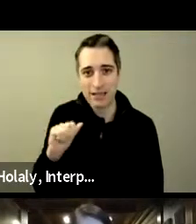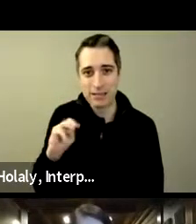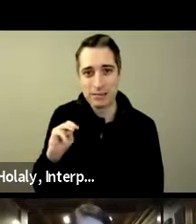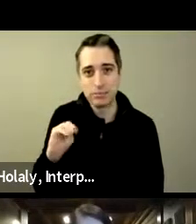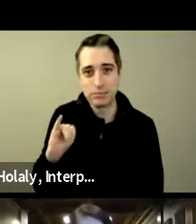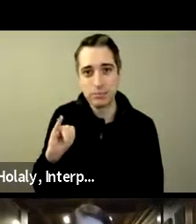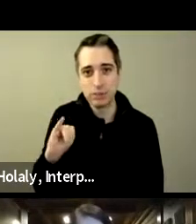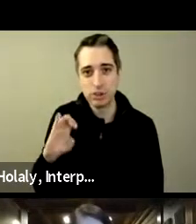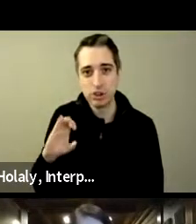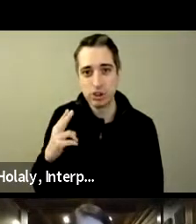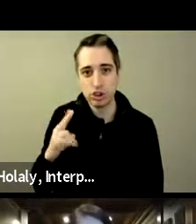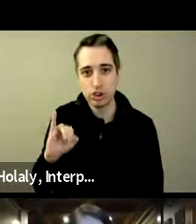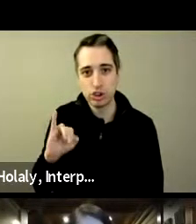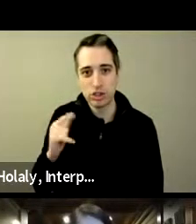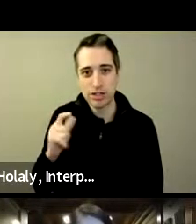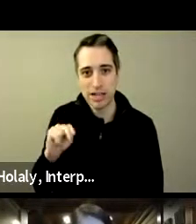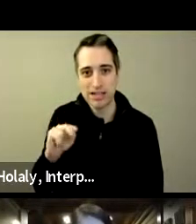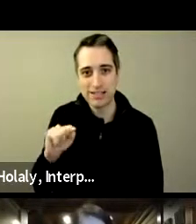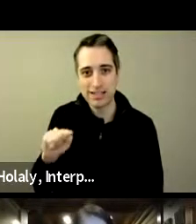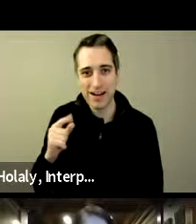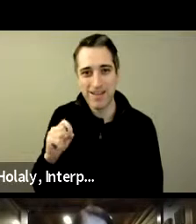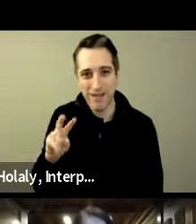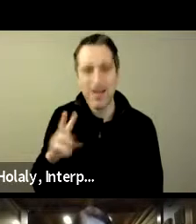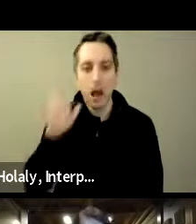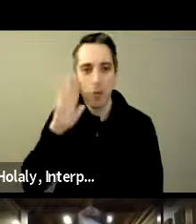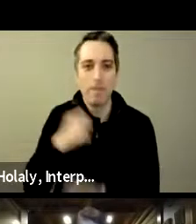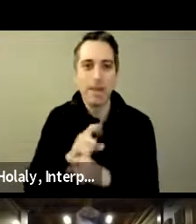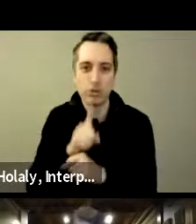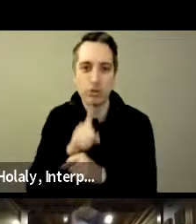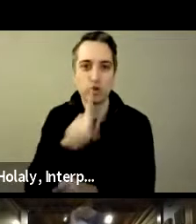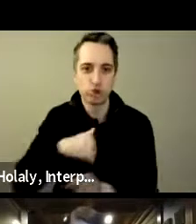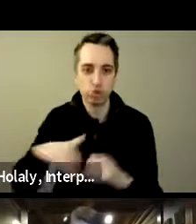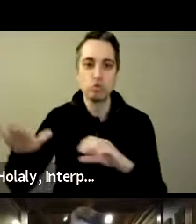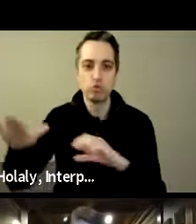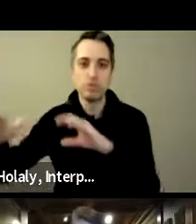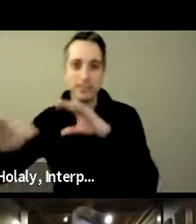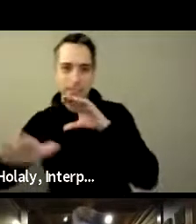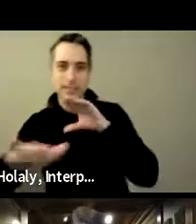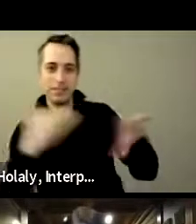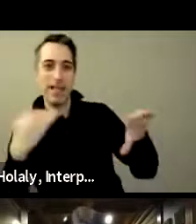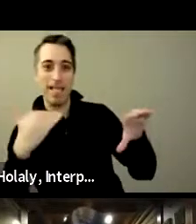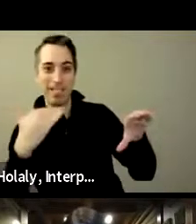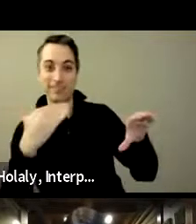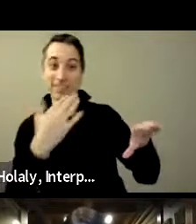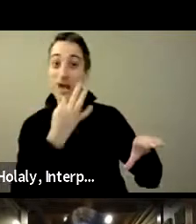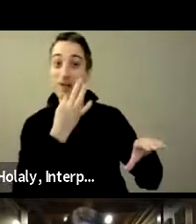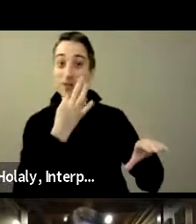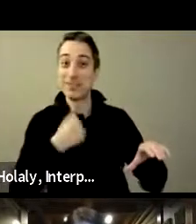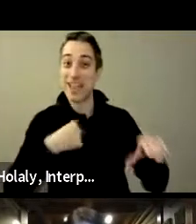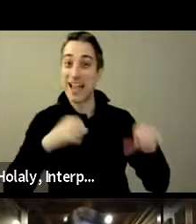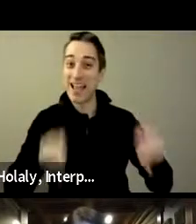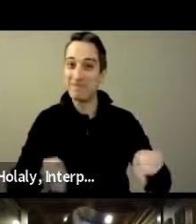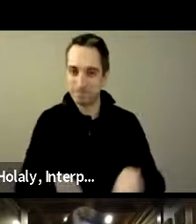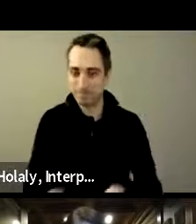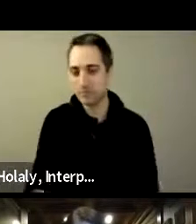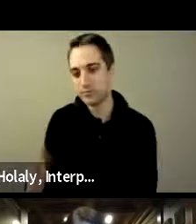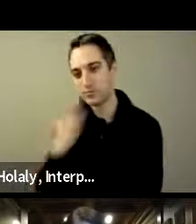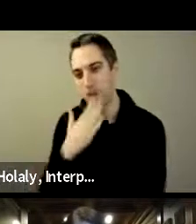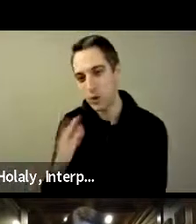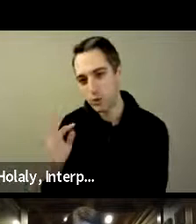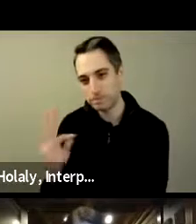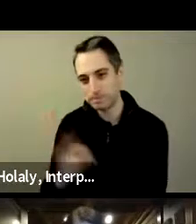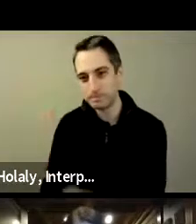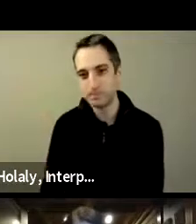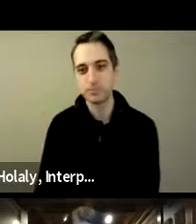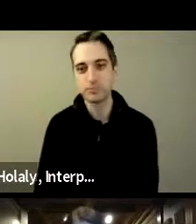mdcr-info@michigan.gov. Thank you very much. I will make sure to send that over as soon as I can. You're welcome.